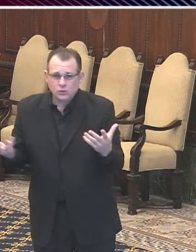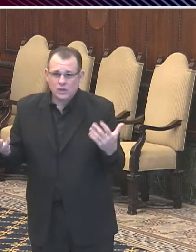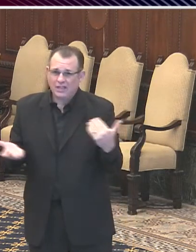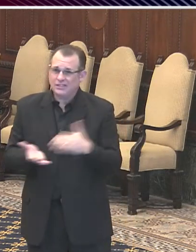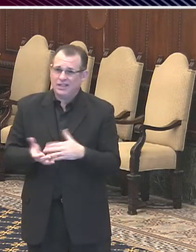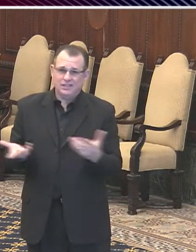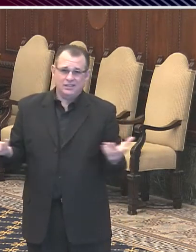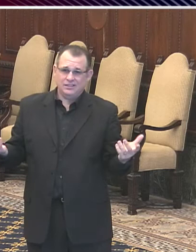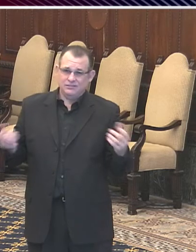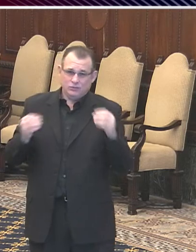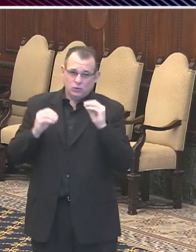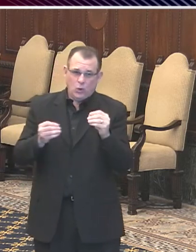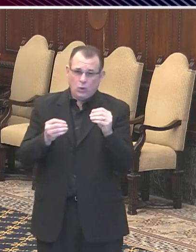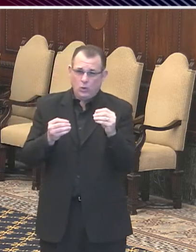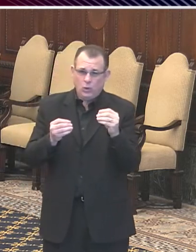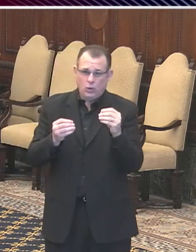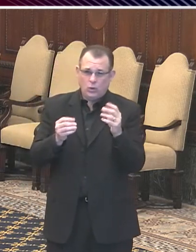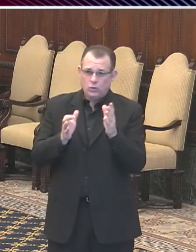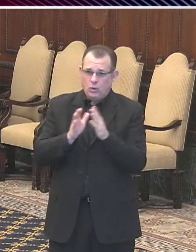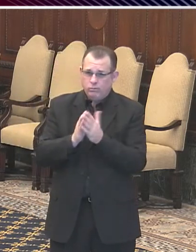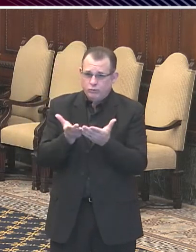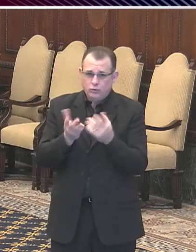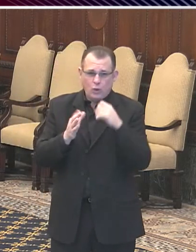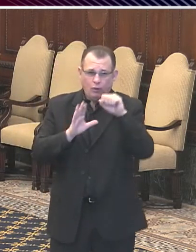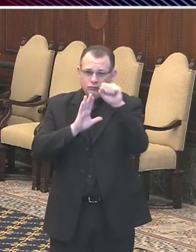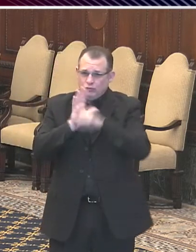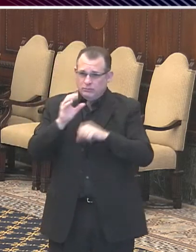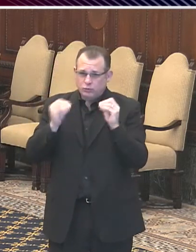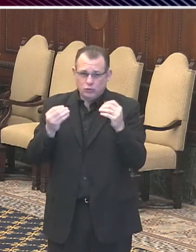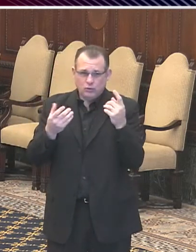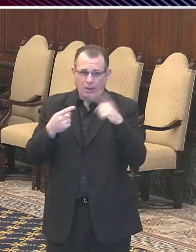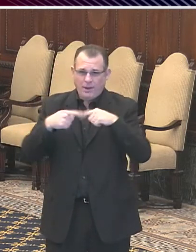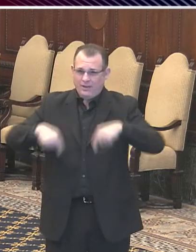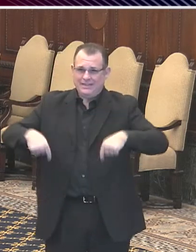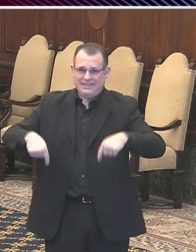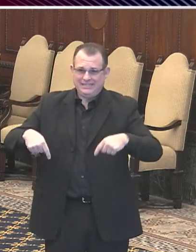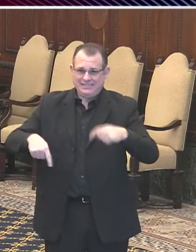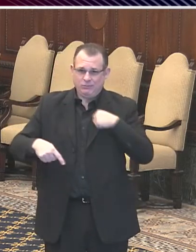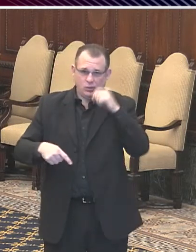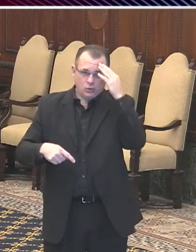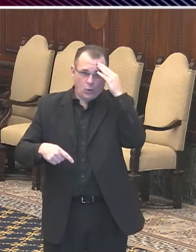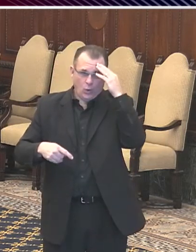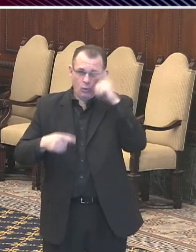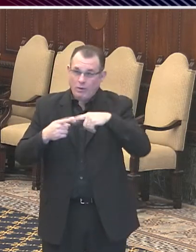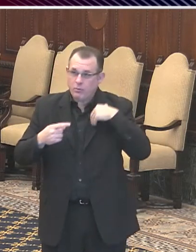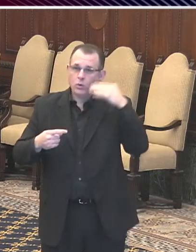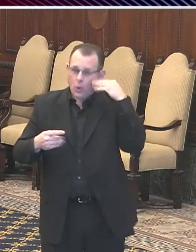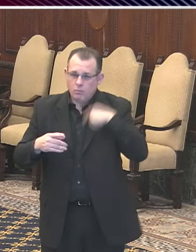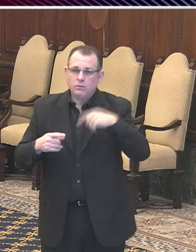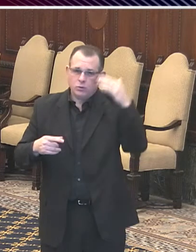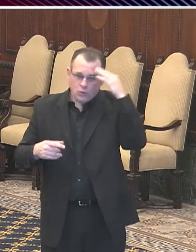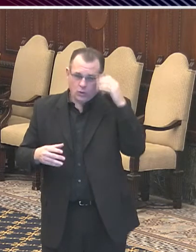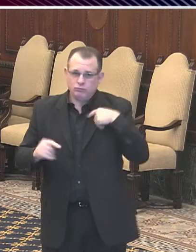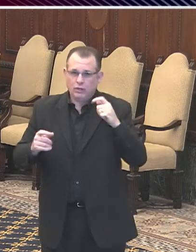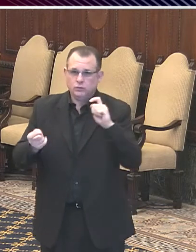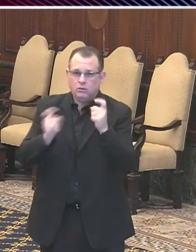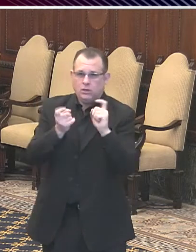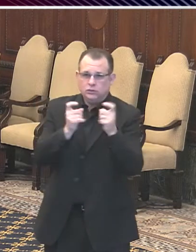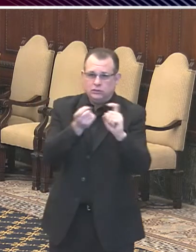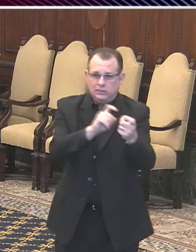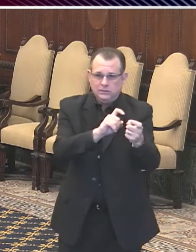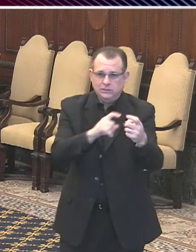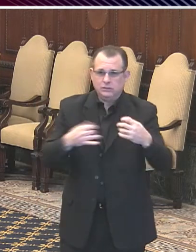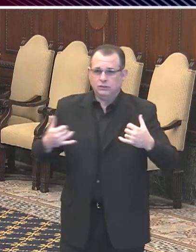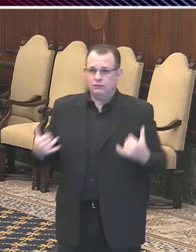playbook or script for this. We will know what it is when we know, and we will adjust. We don't have the ability to run